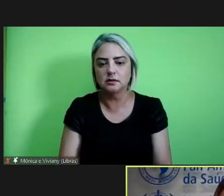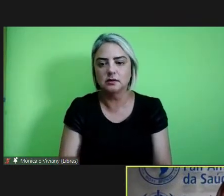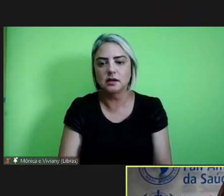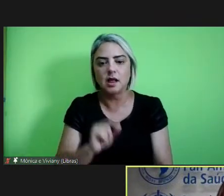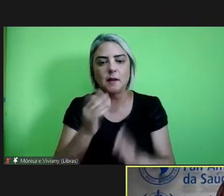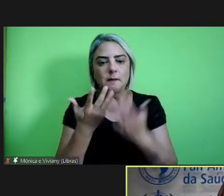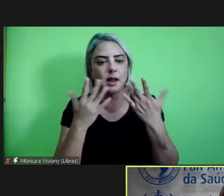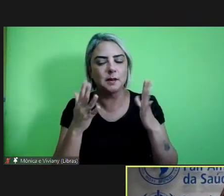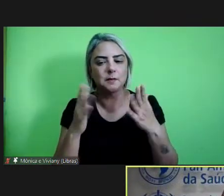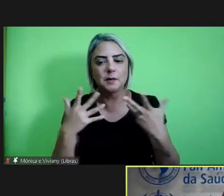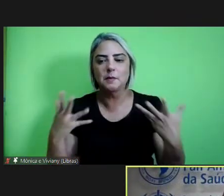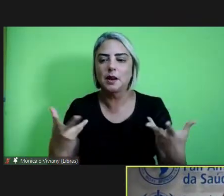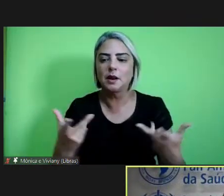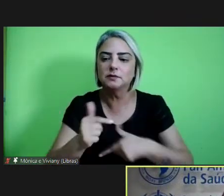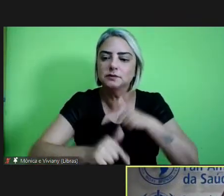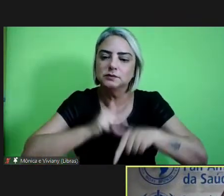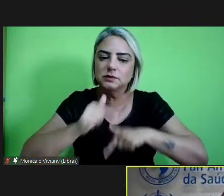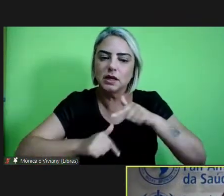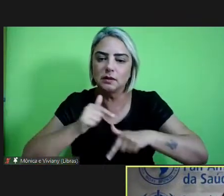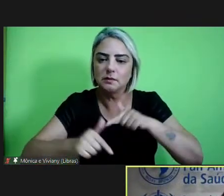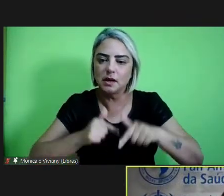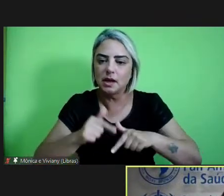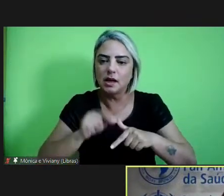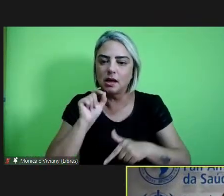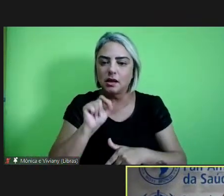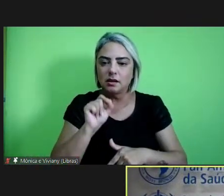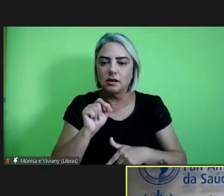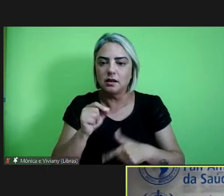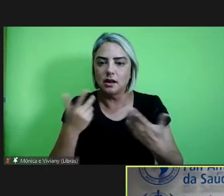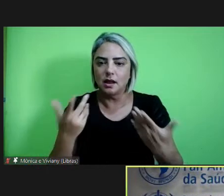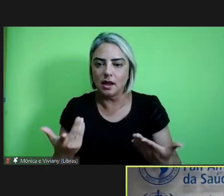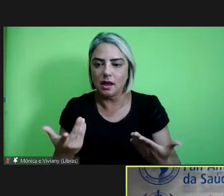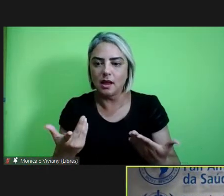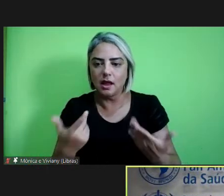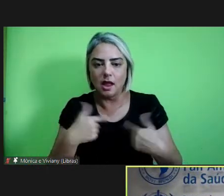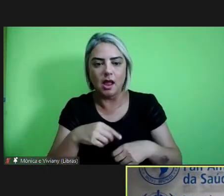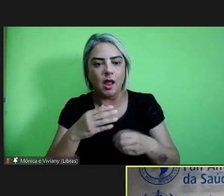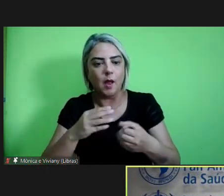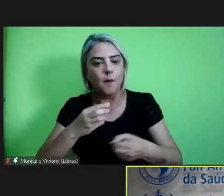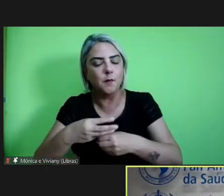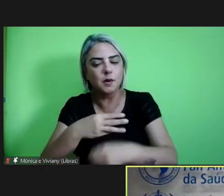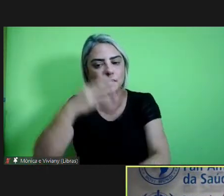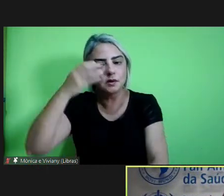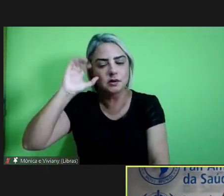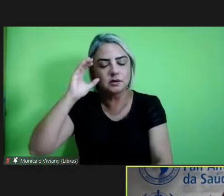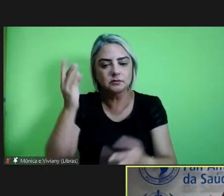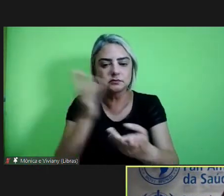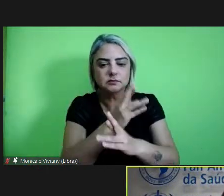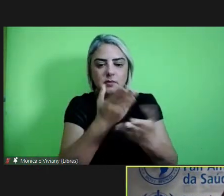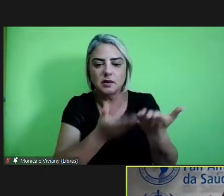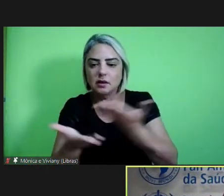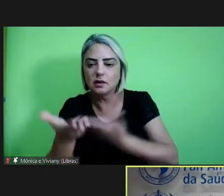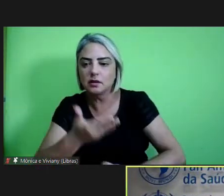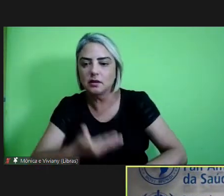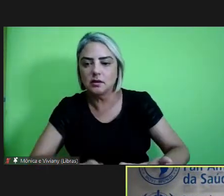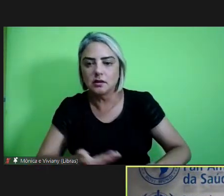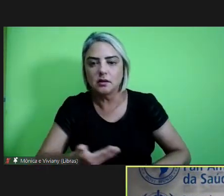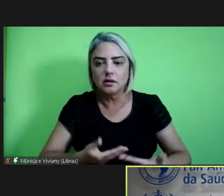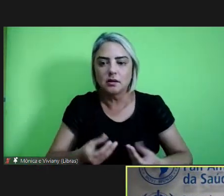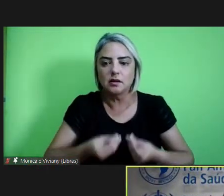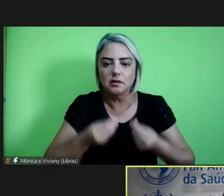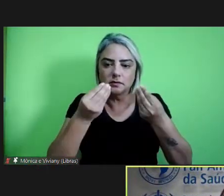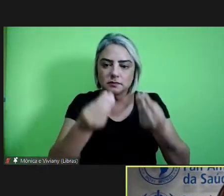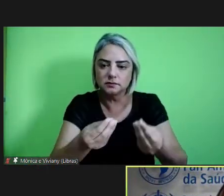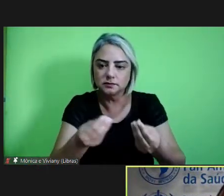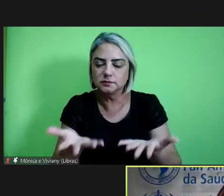Ms. Patricia. Thank you for your excellent work that shows the capacity of the municipality of Curitiba